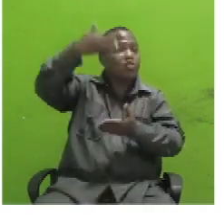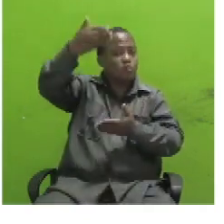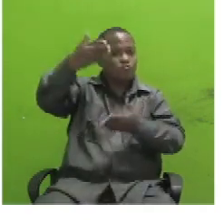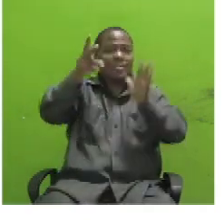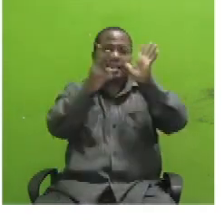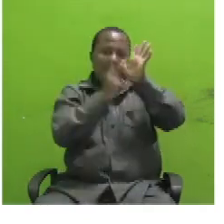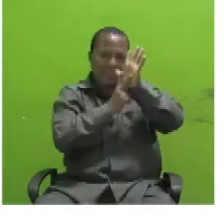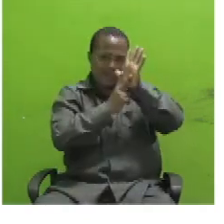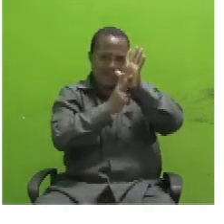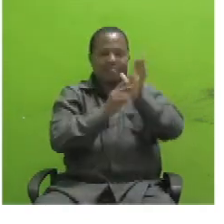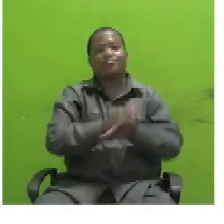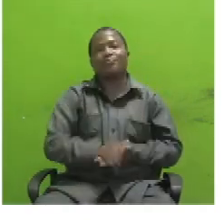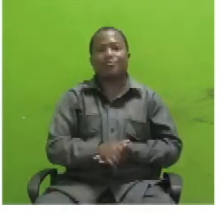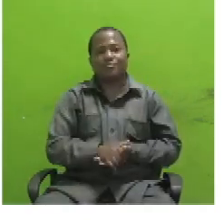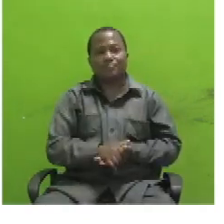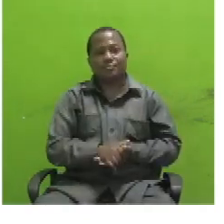6:45.